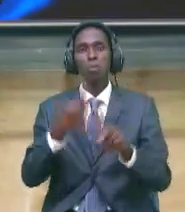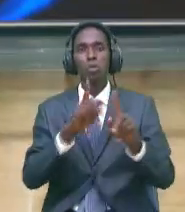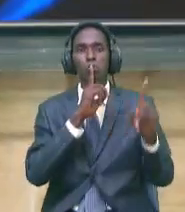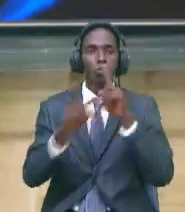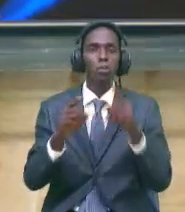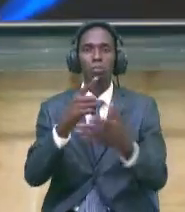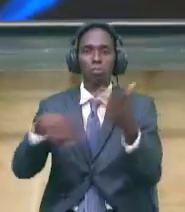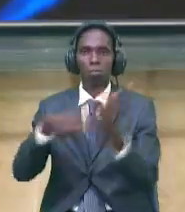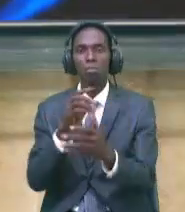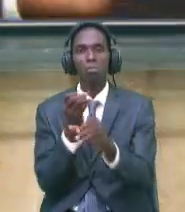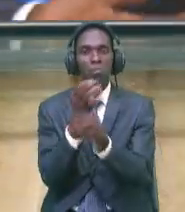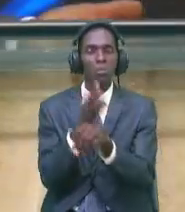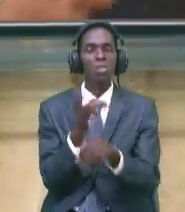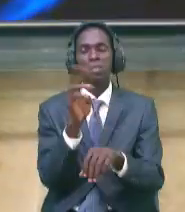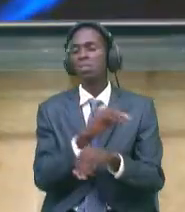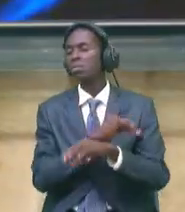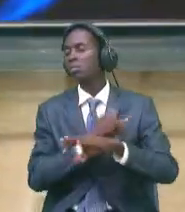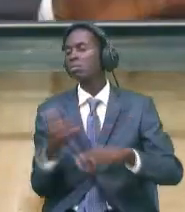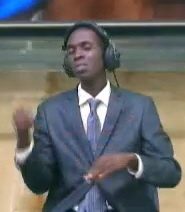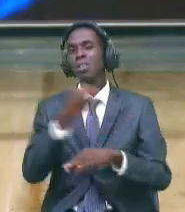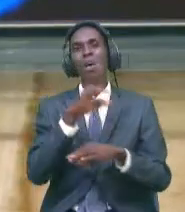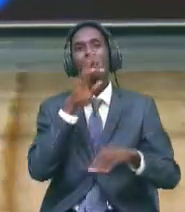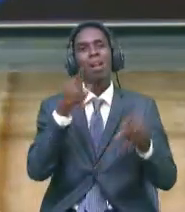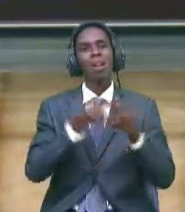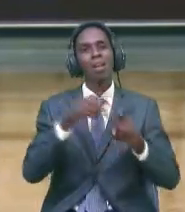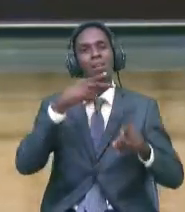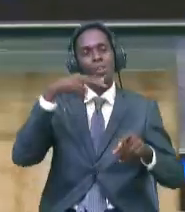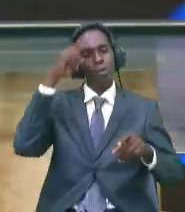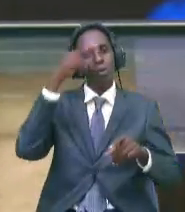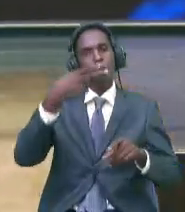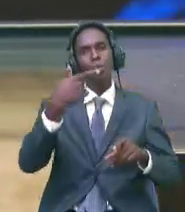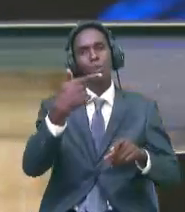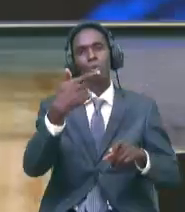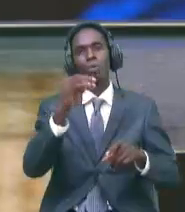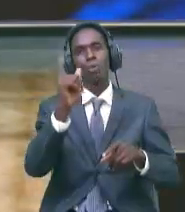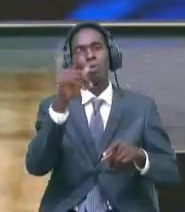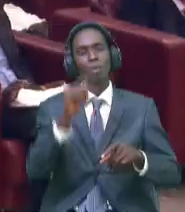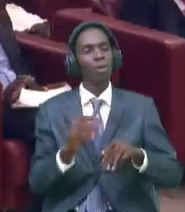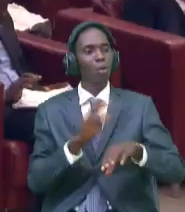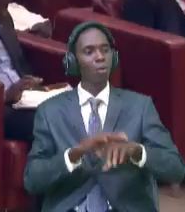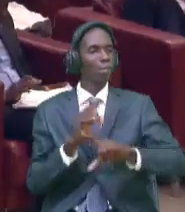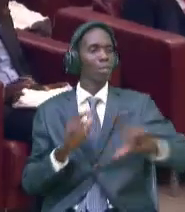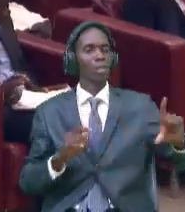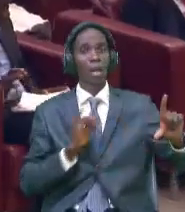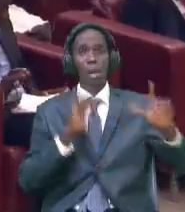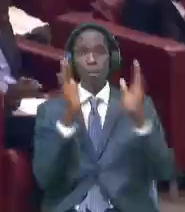is the way, walk ye therein. They're goats, they'll be on the left hand side. I'll not be on the left hand